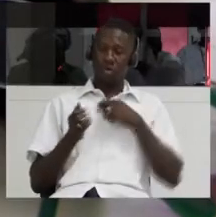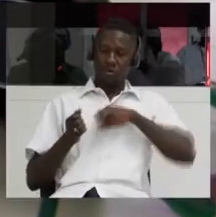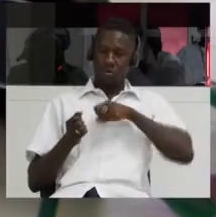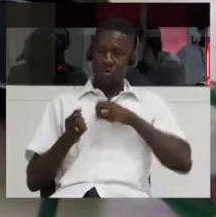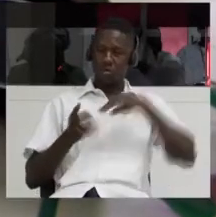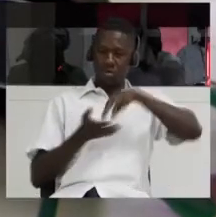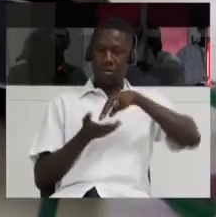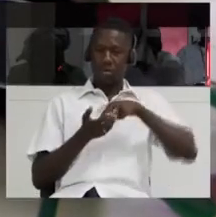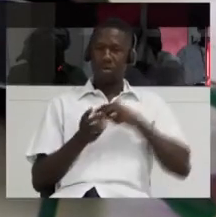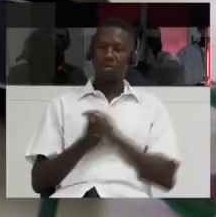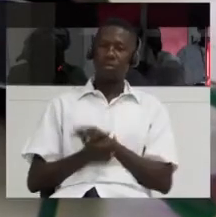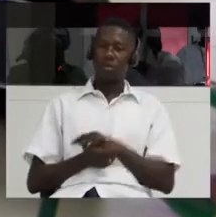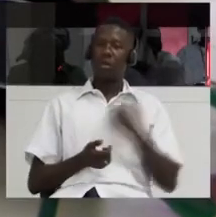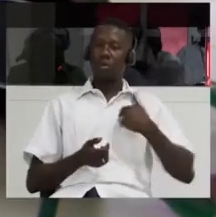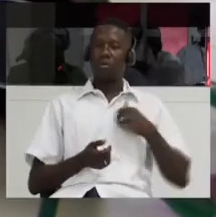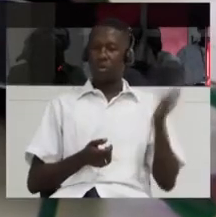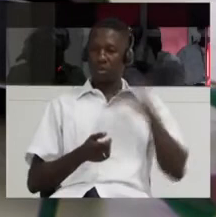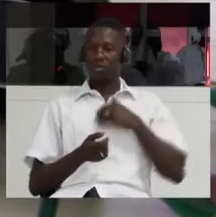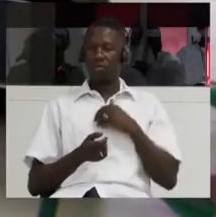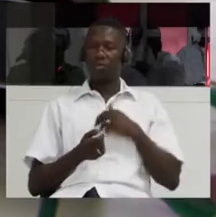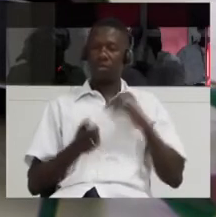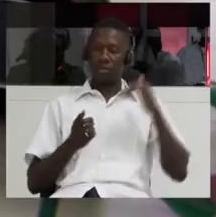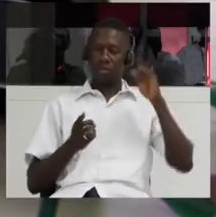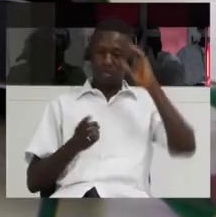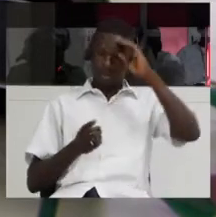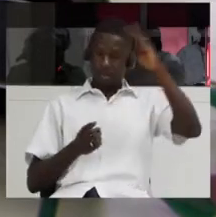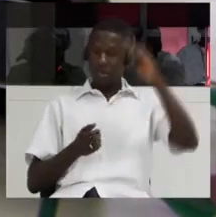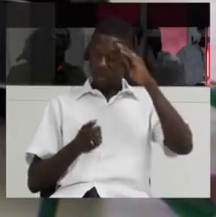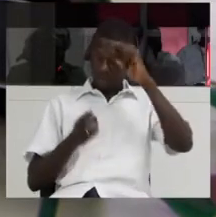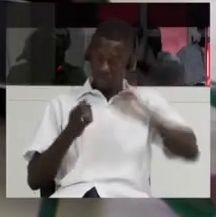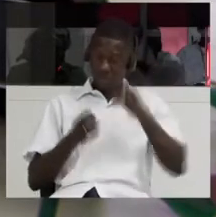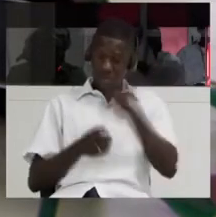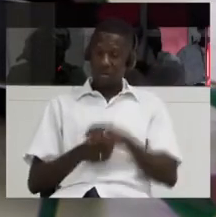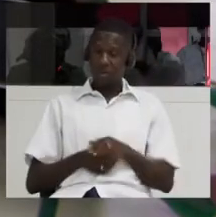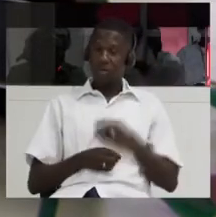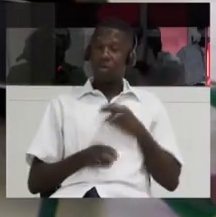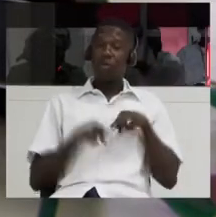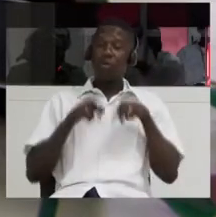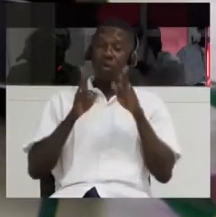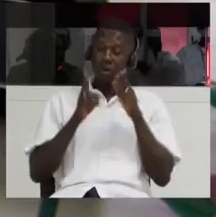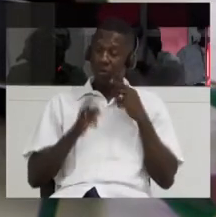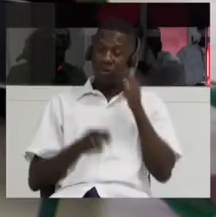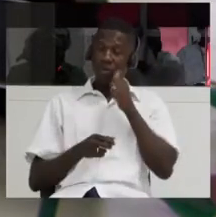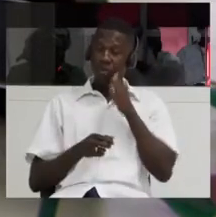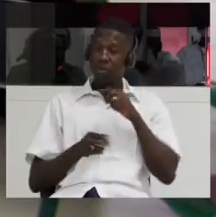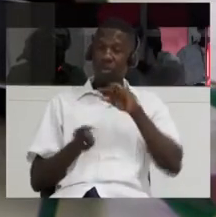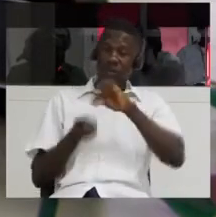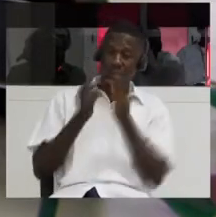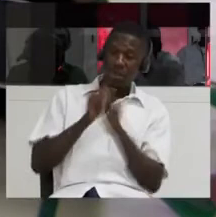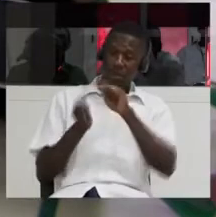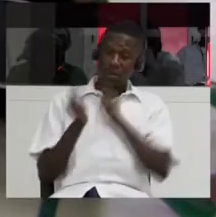House. That's the method we use and disarm everybody within the barracks and place in our own